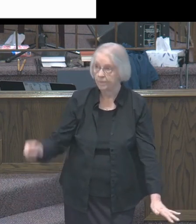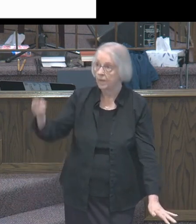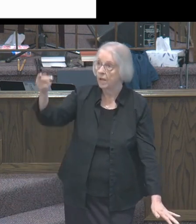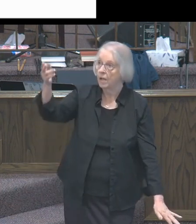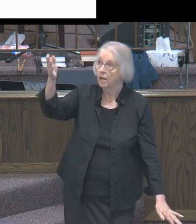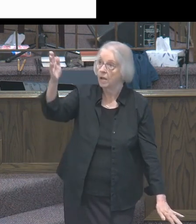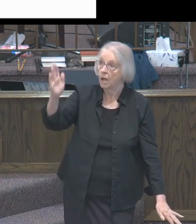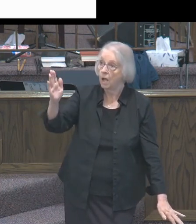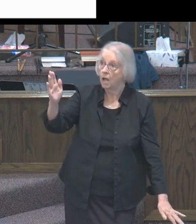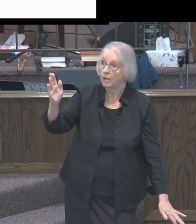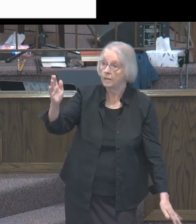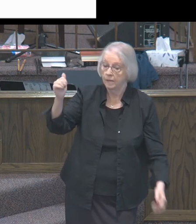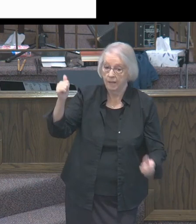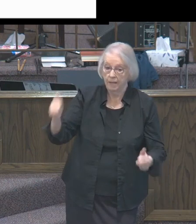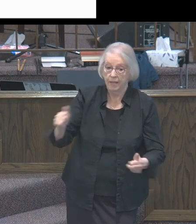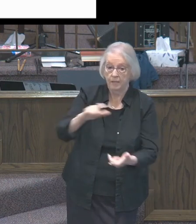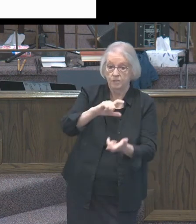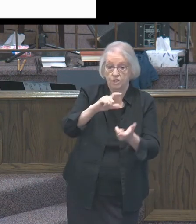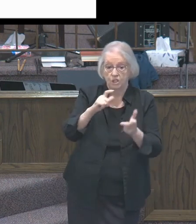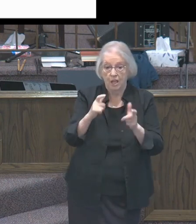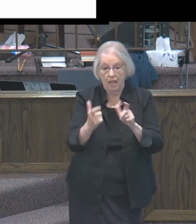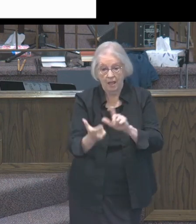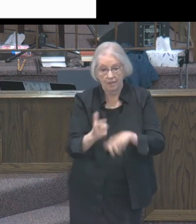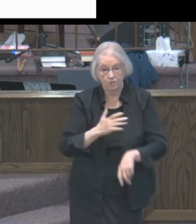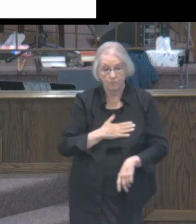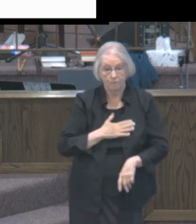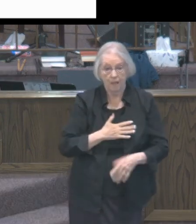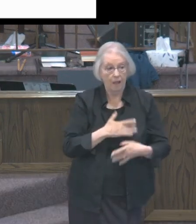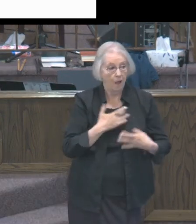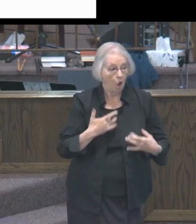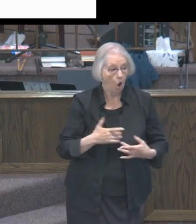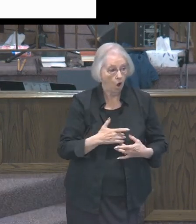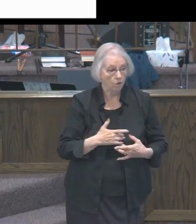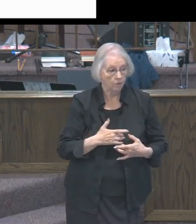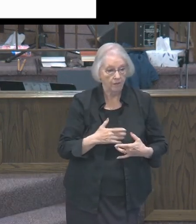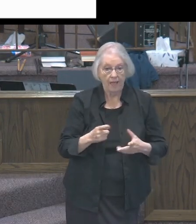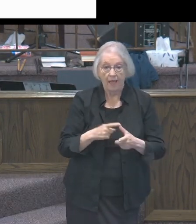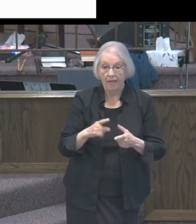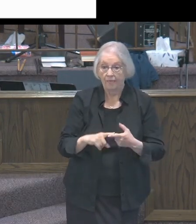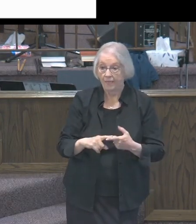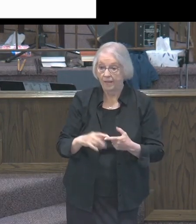heart attitude toward me, but I can ask God to change my heart.